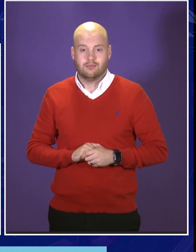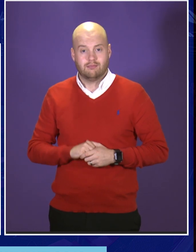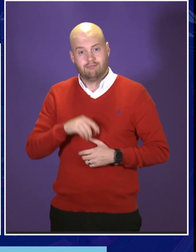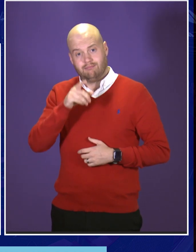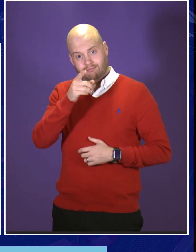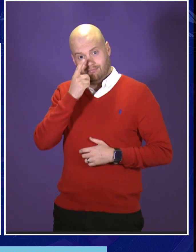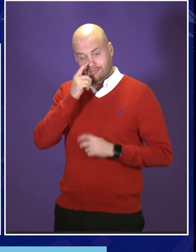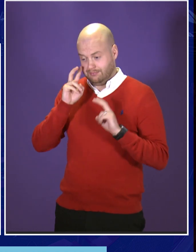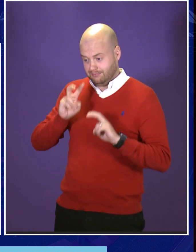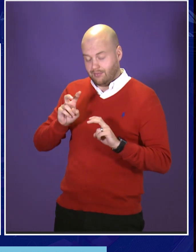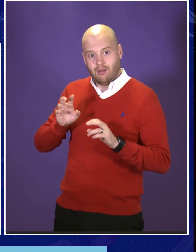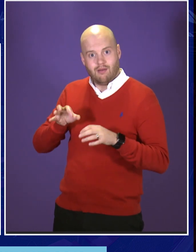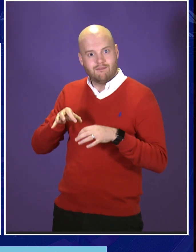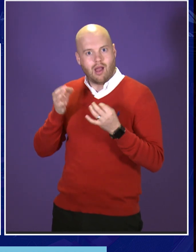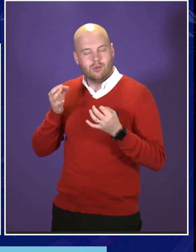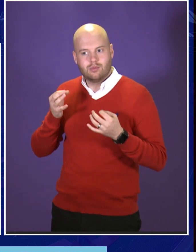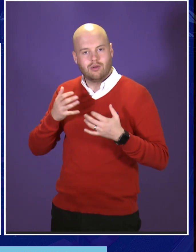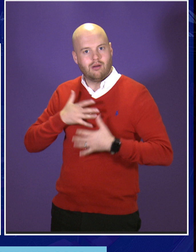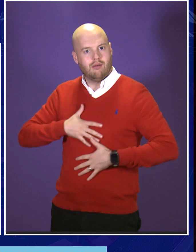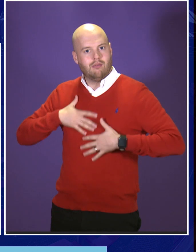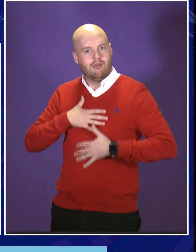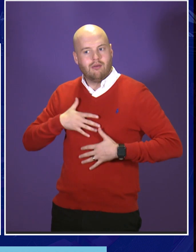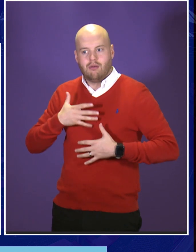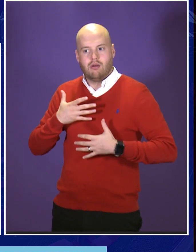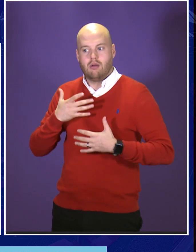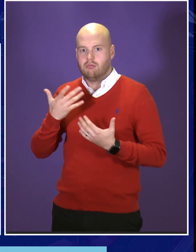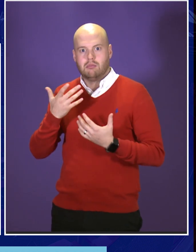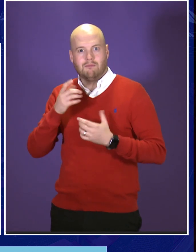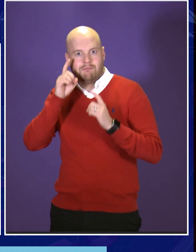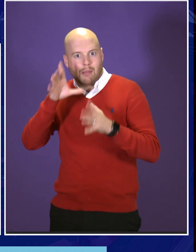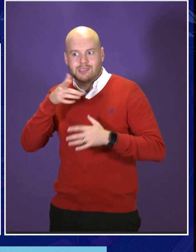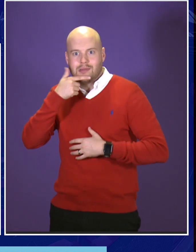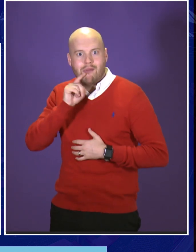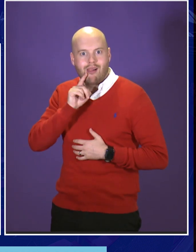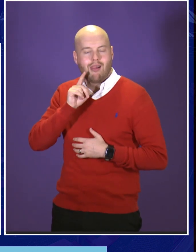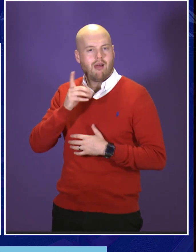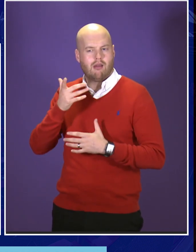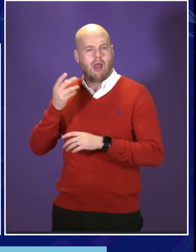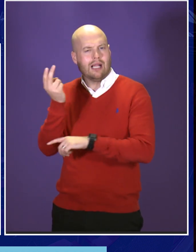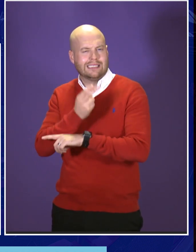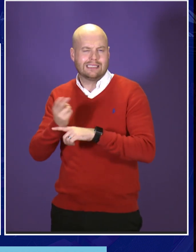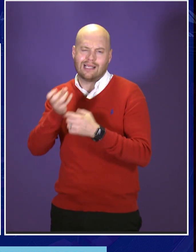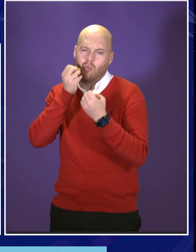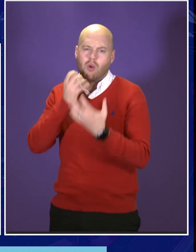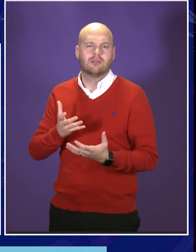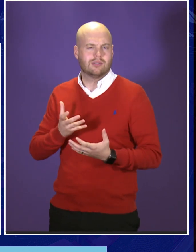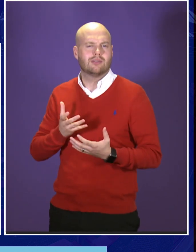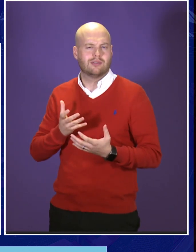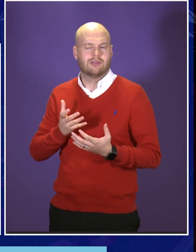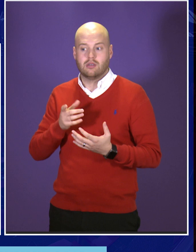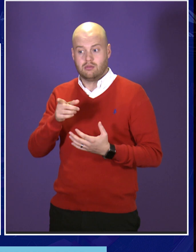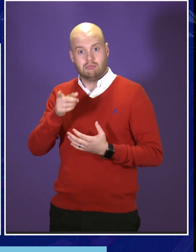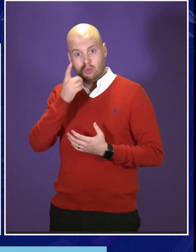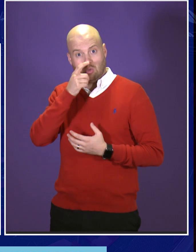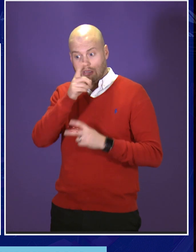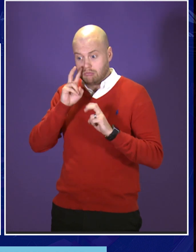Discover inspirational moments, iconic people, and artistic wonders. Search by time